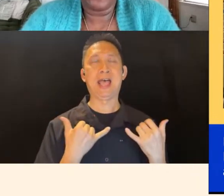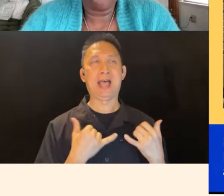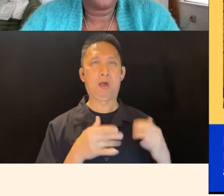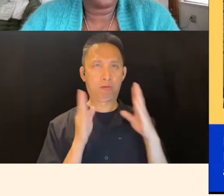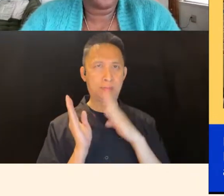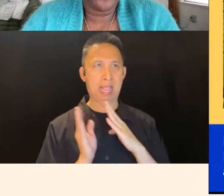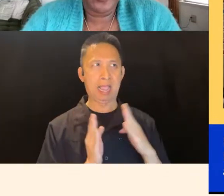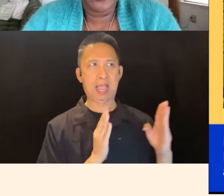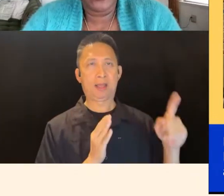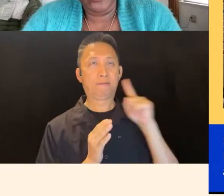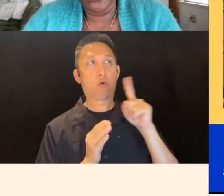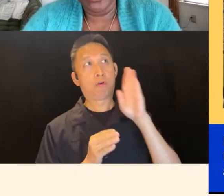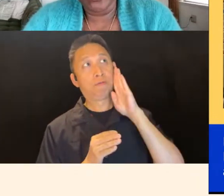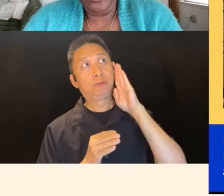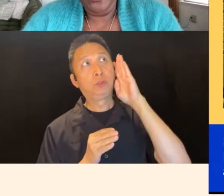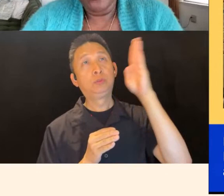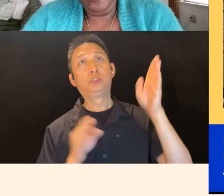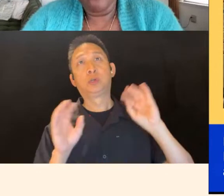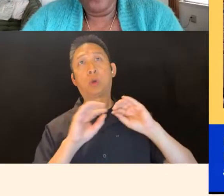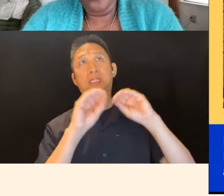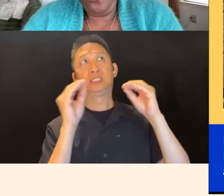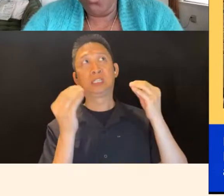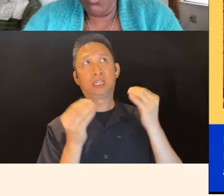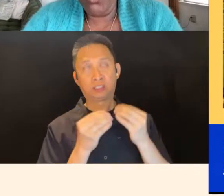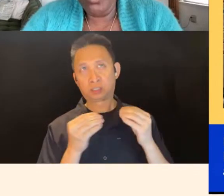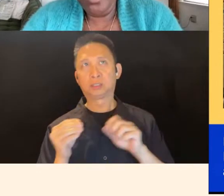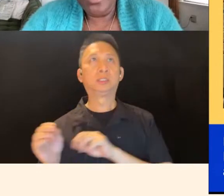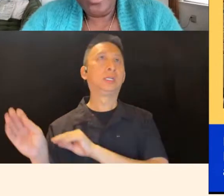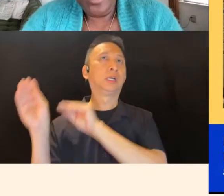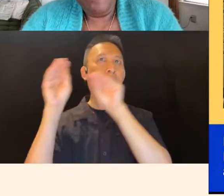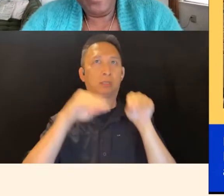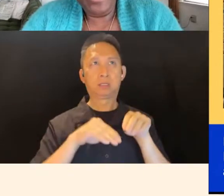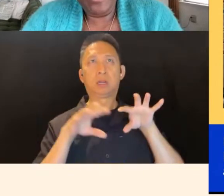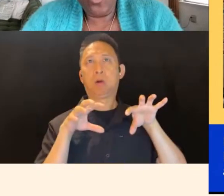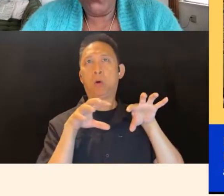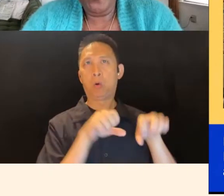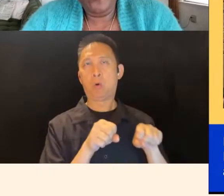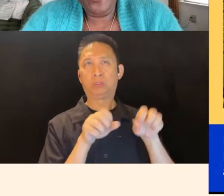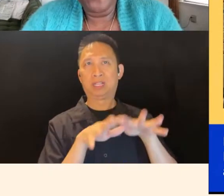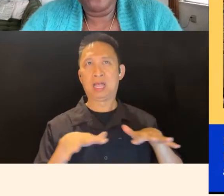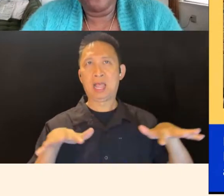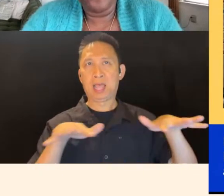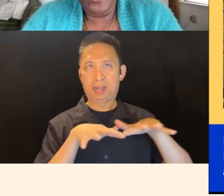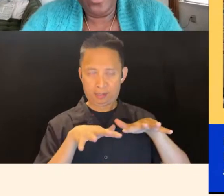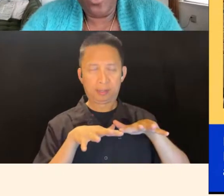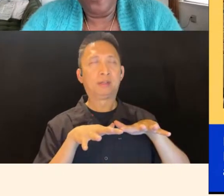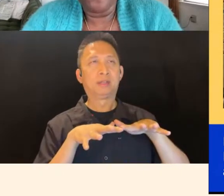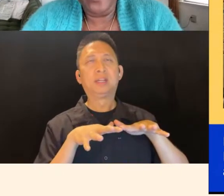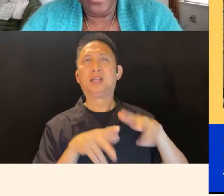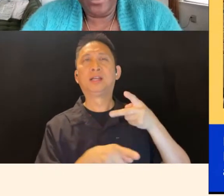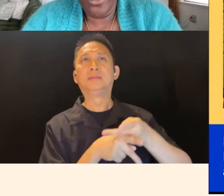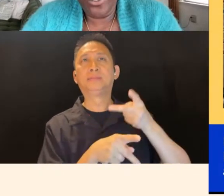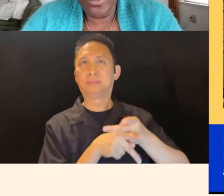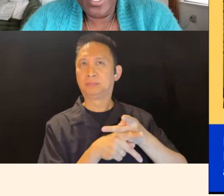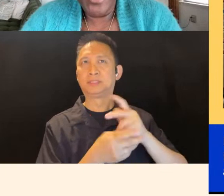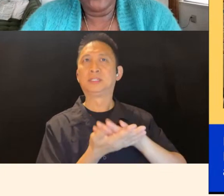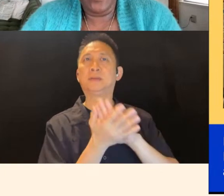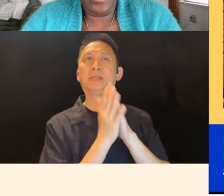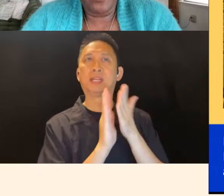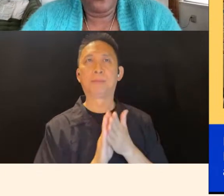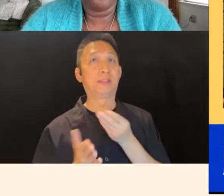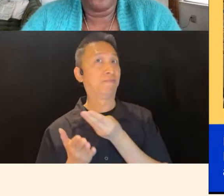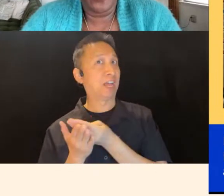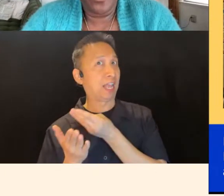for some future organization that would hold themselves as the vehicle, the financial